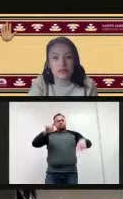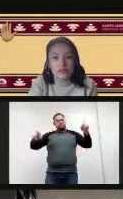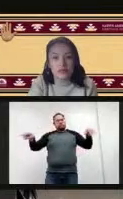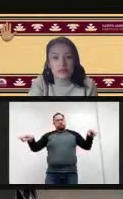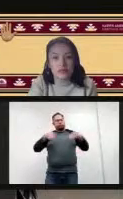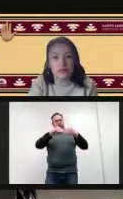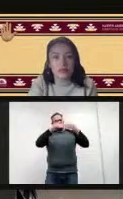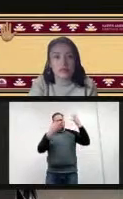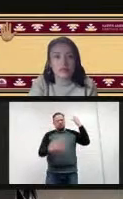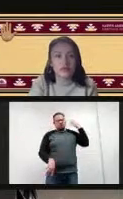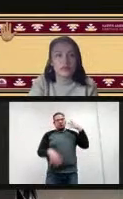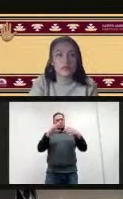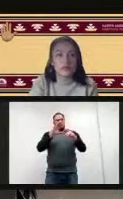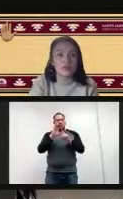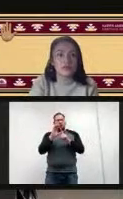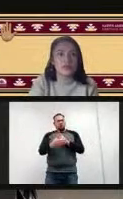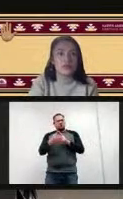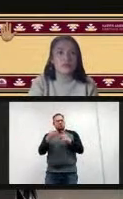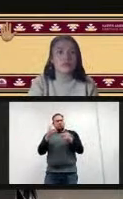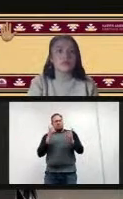Director Avila, would you consider that?